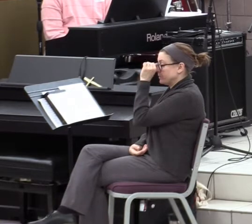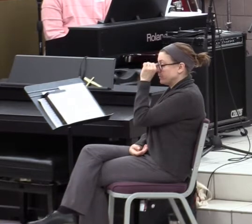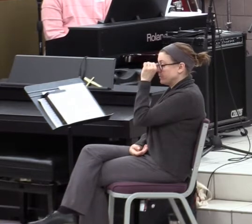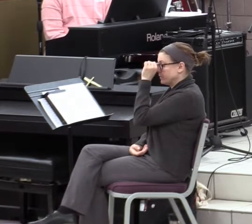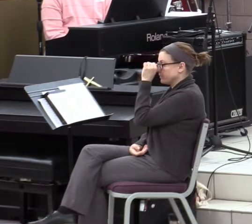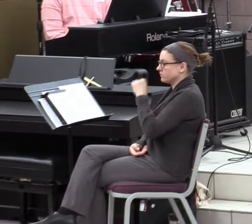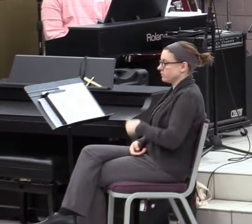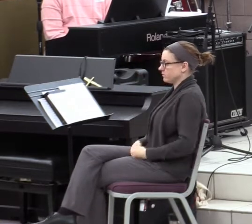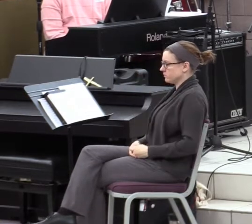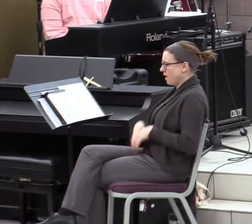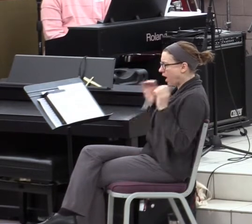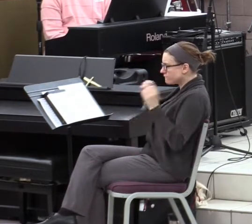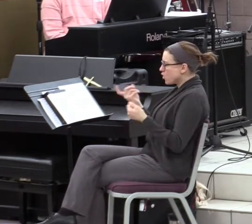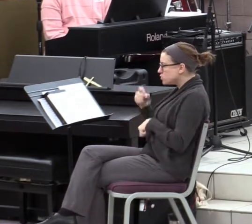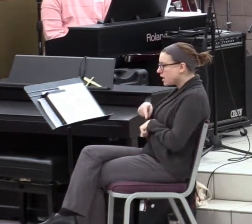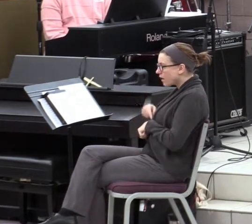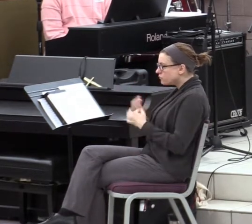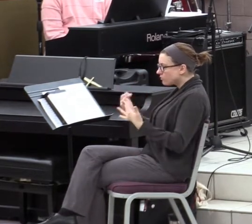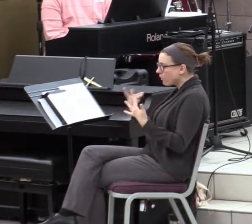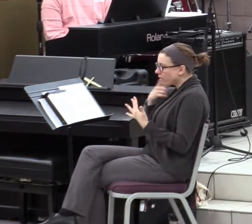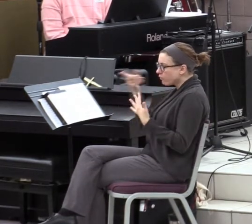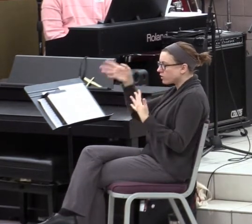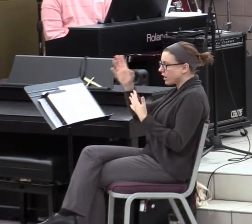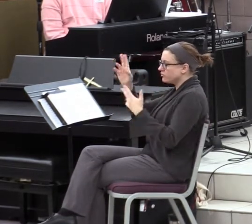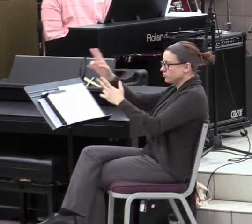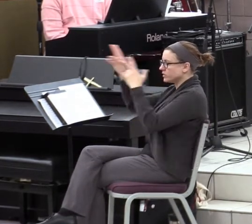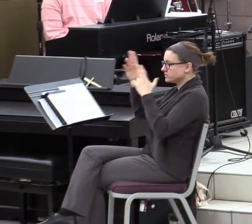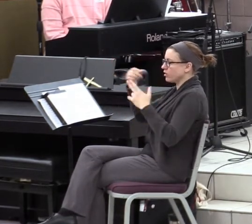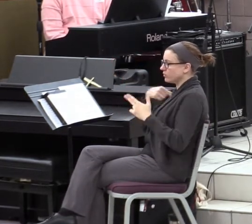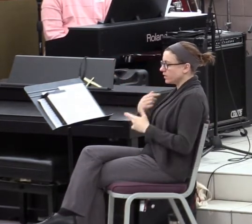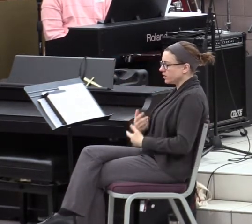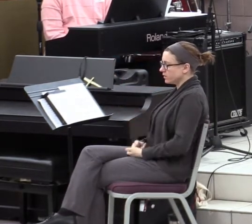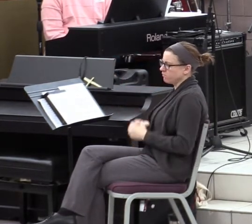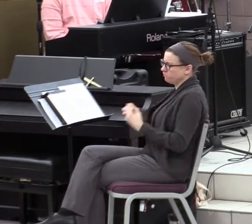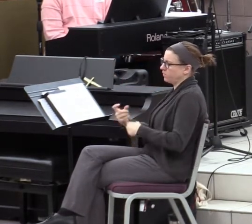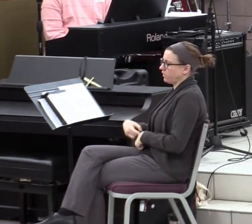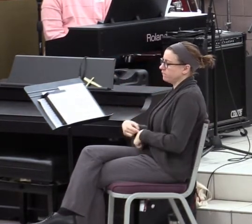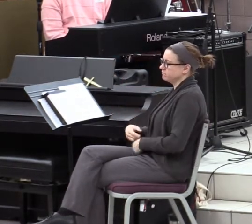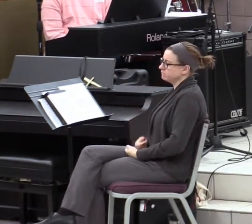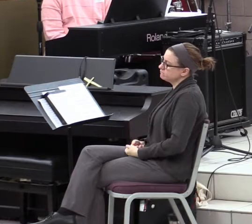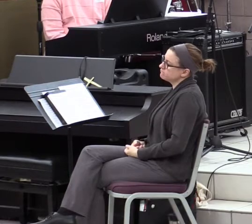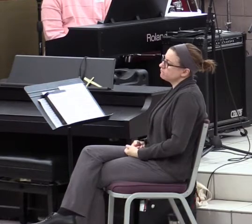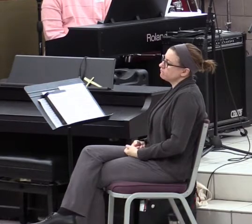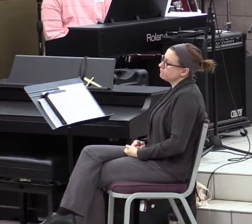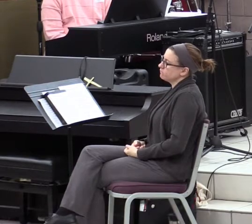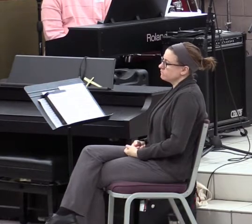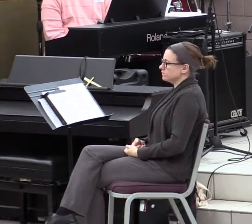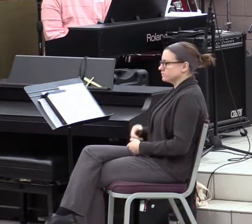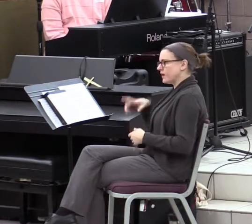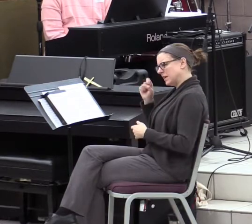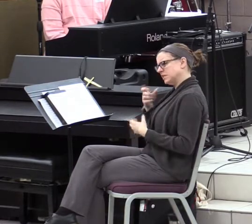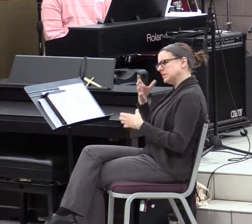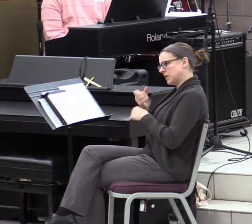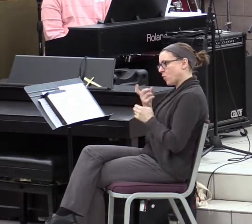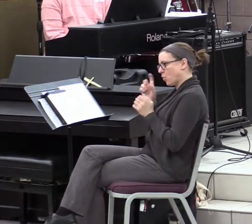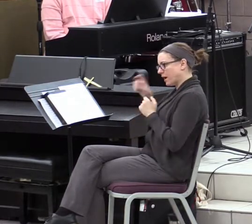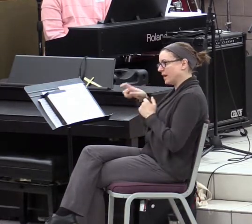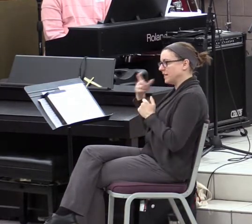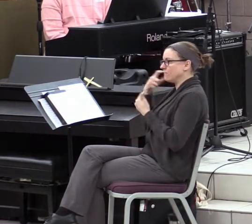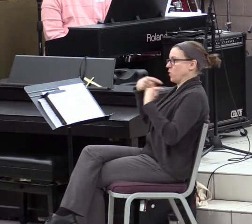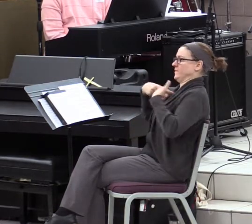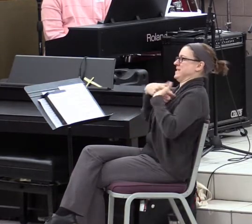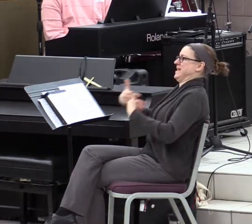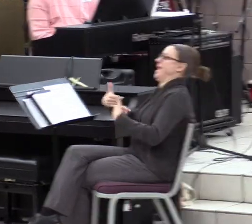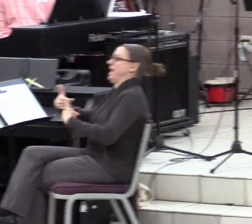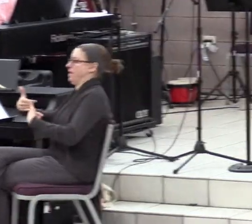I ain't got time to wait on God to exalt me. I got to get what I got to get for me